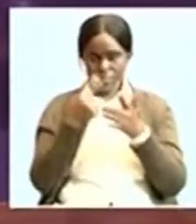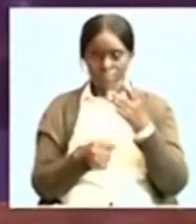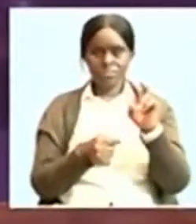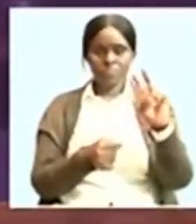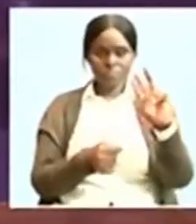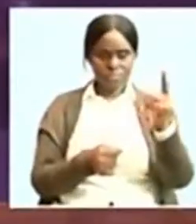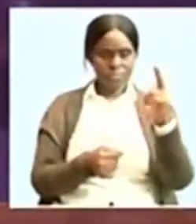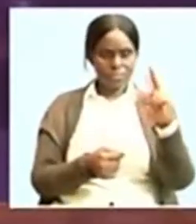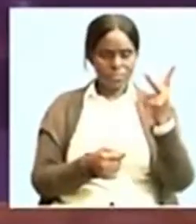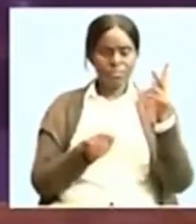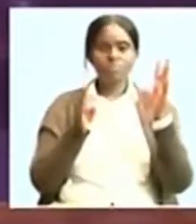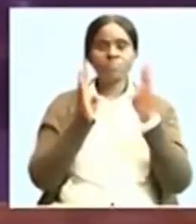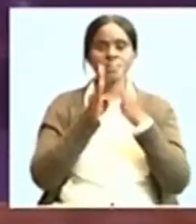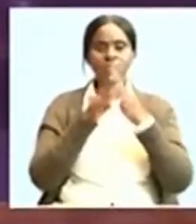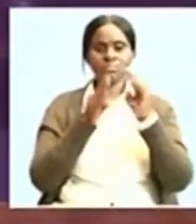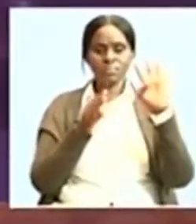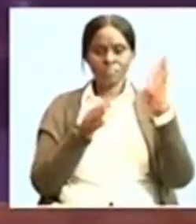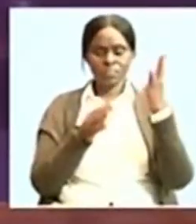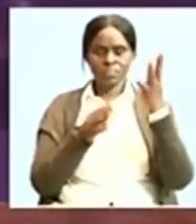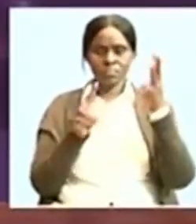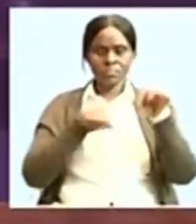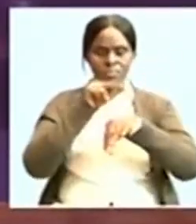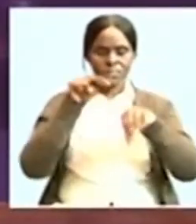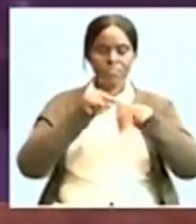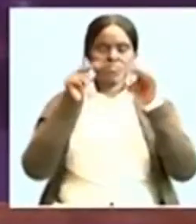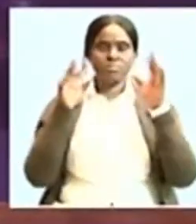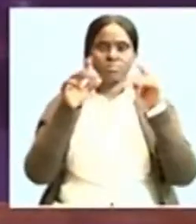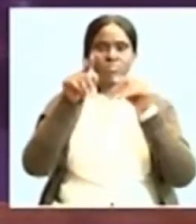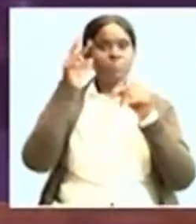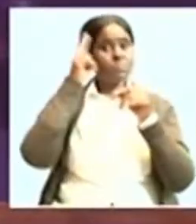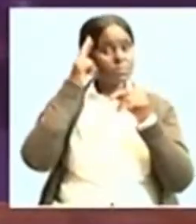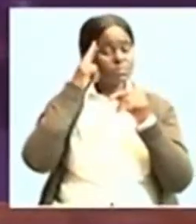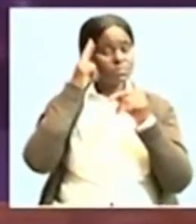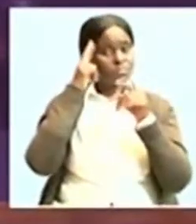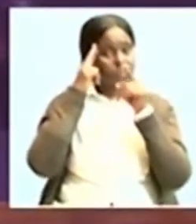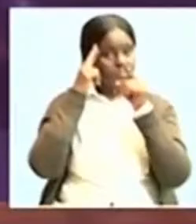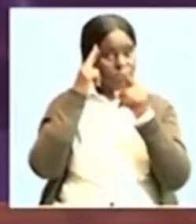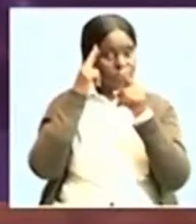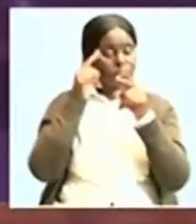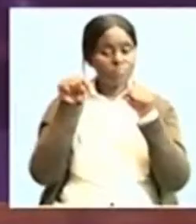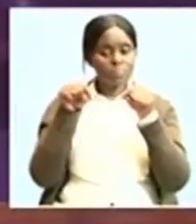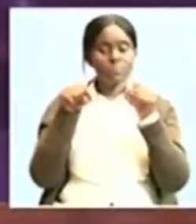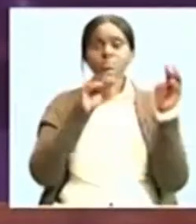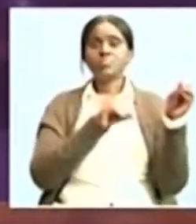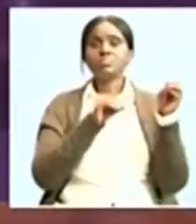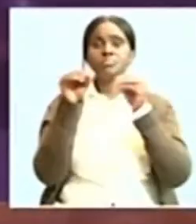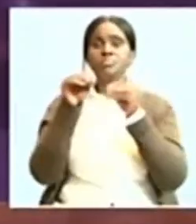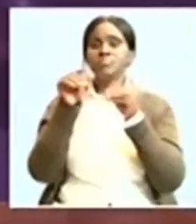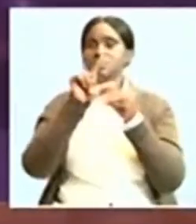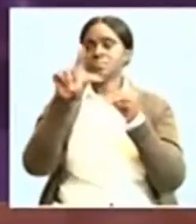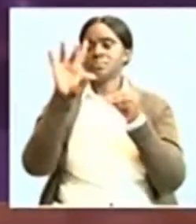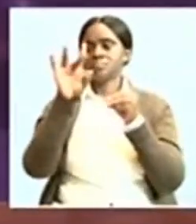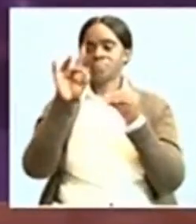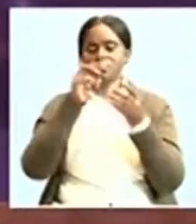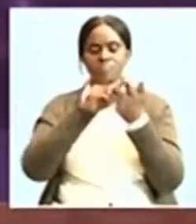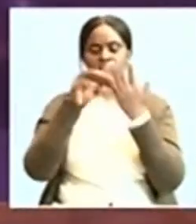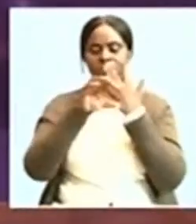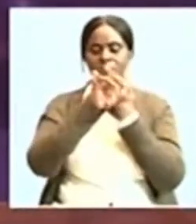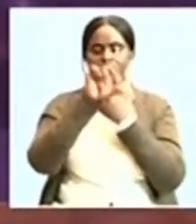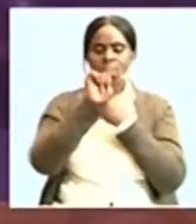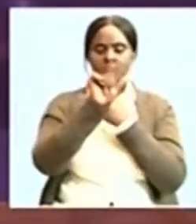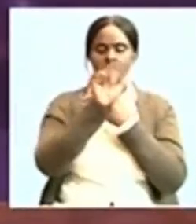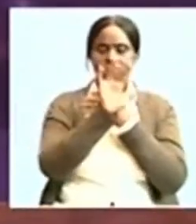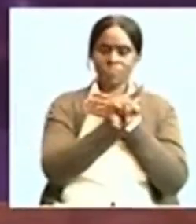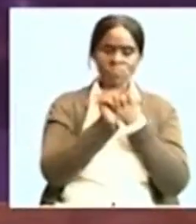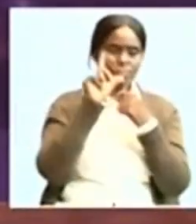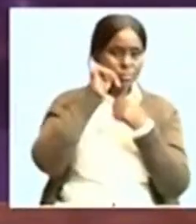the third meeting of the 4th National Assembly. You'll recall that the House did adjourn on 28th March